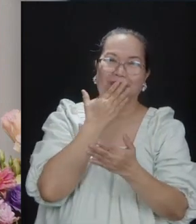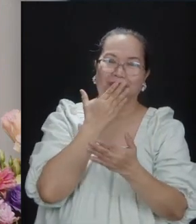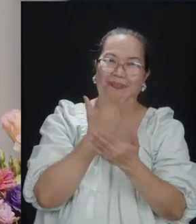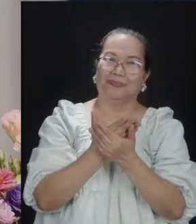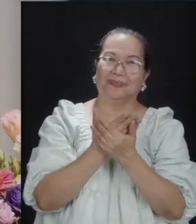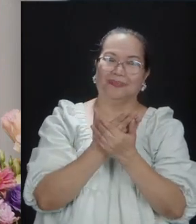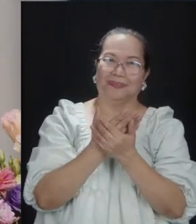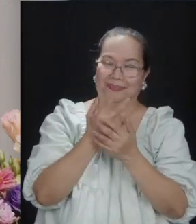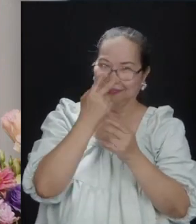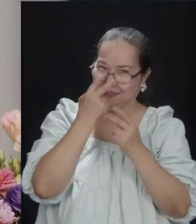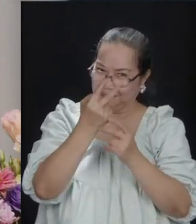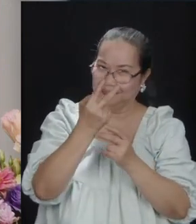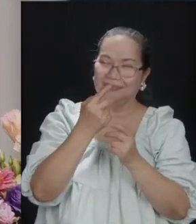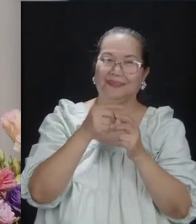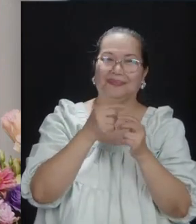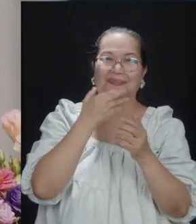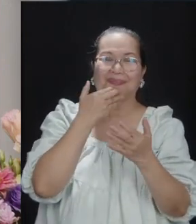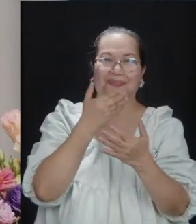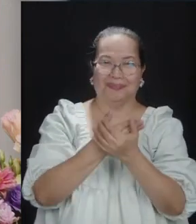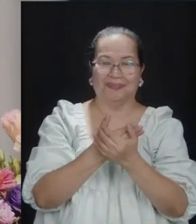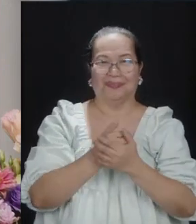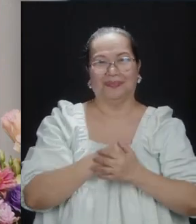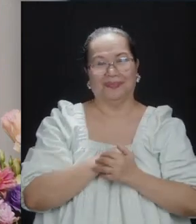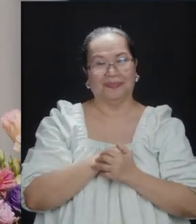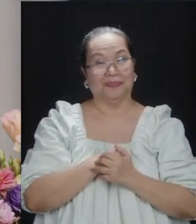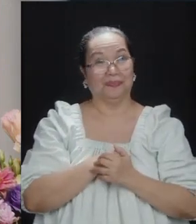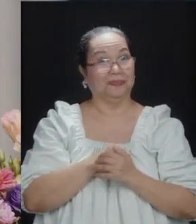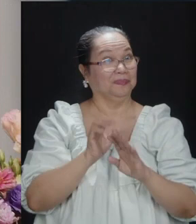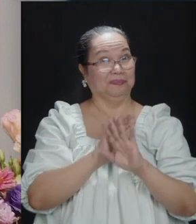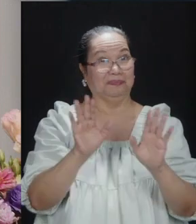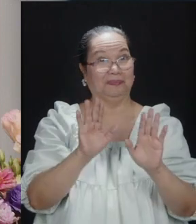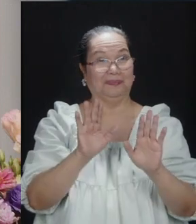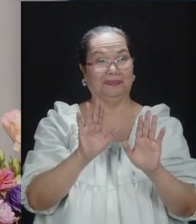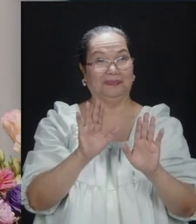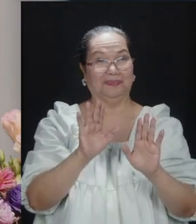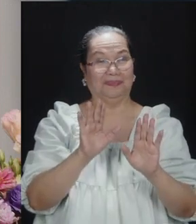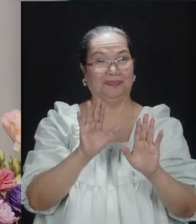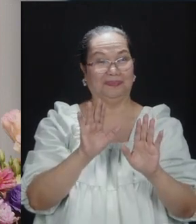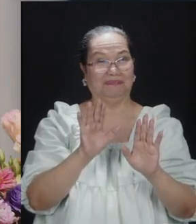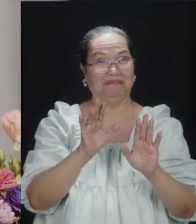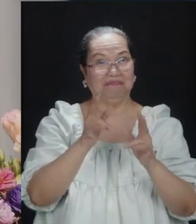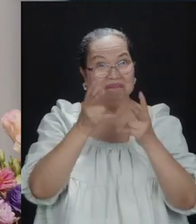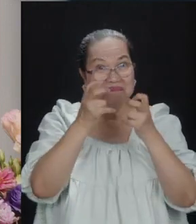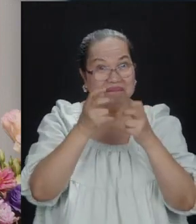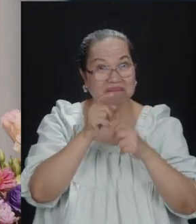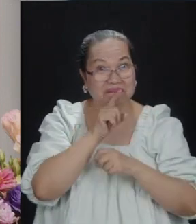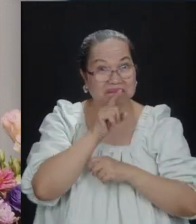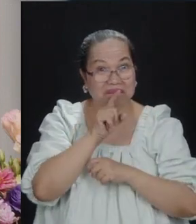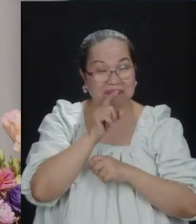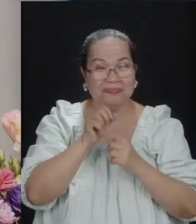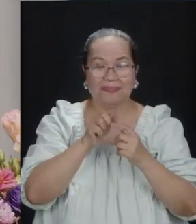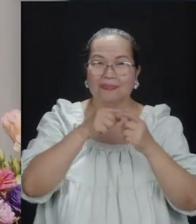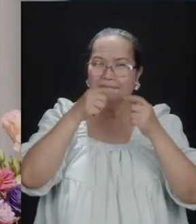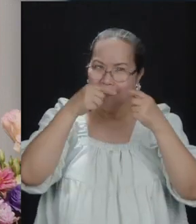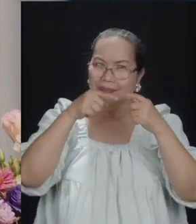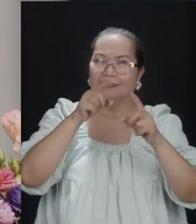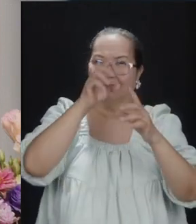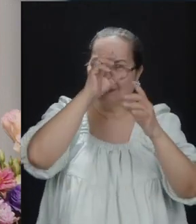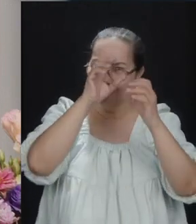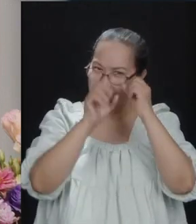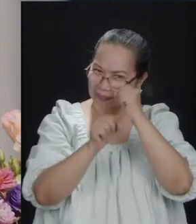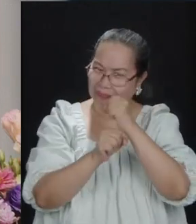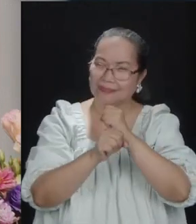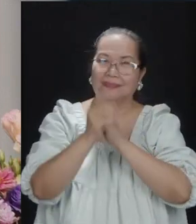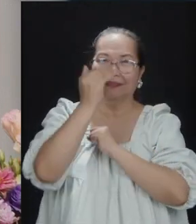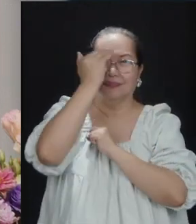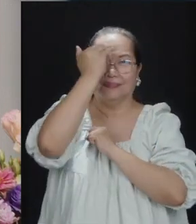Taste and see that the Lord is good. And don't just take my word for it, but go and trust and know